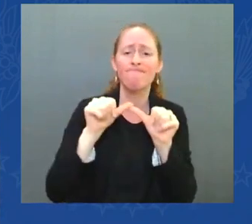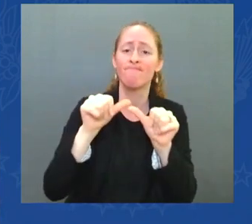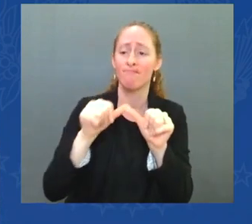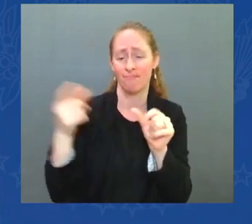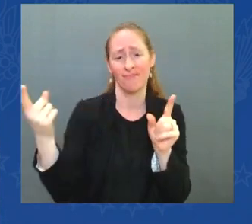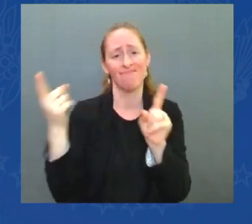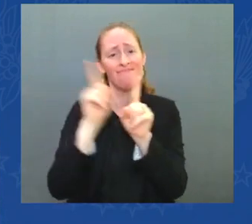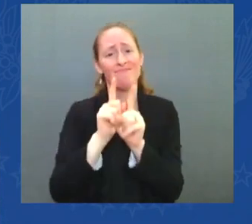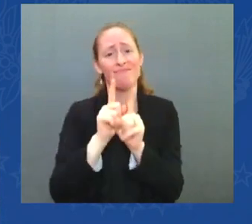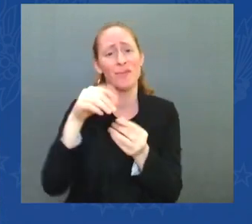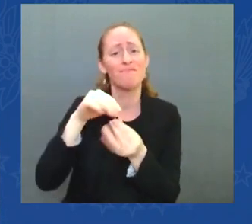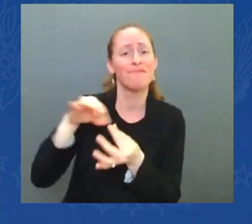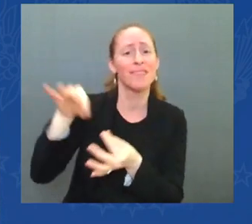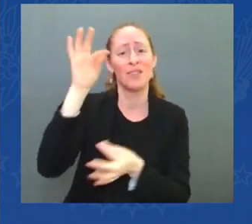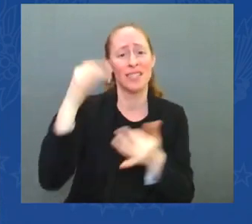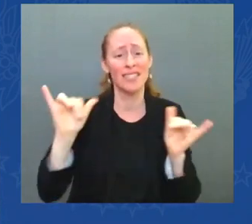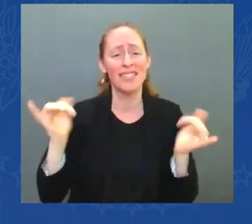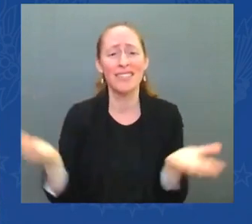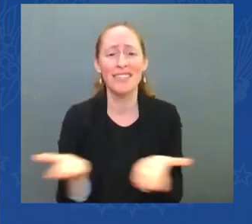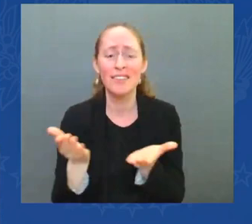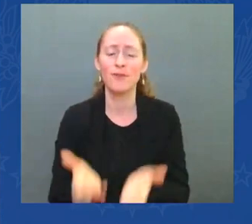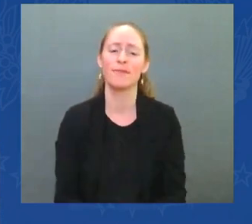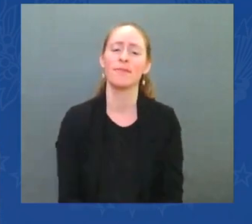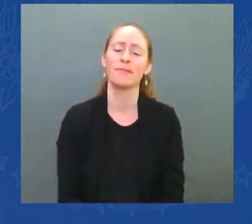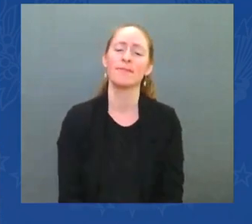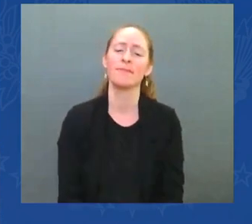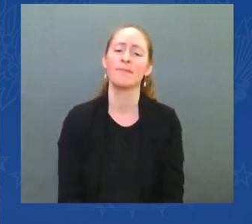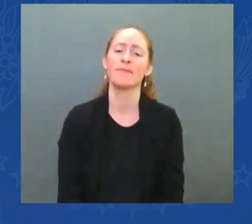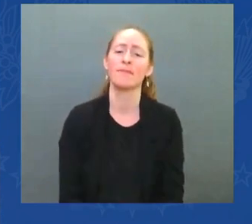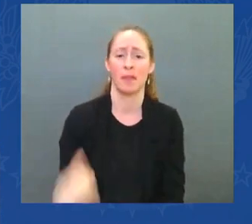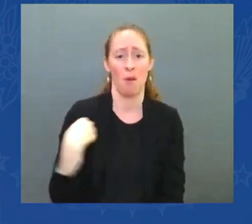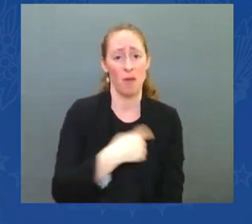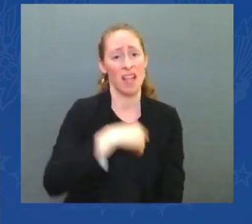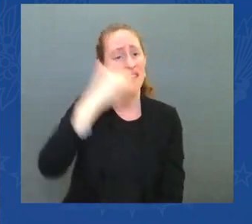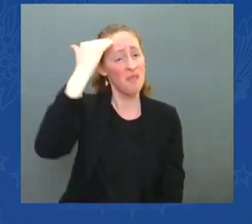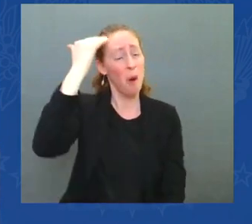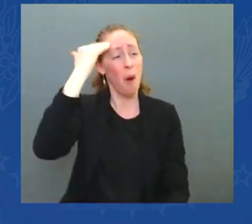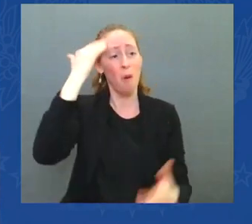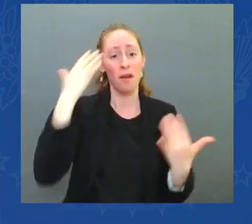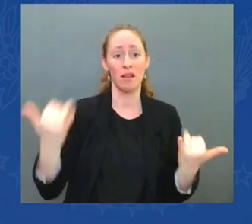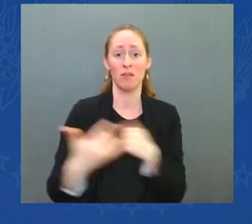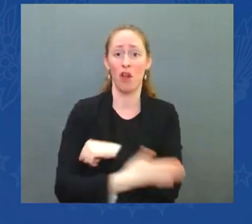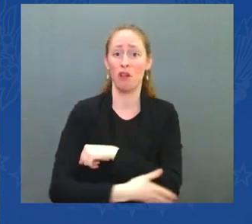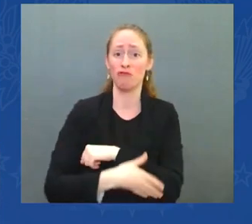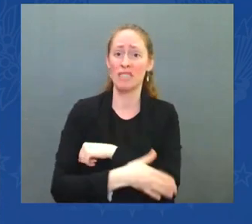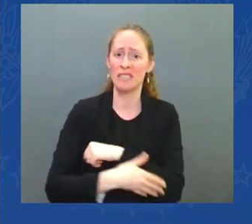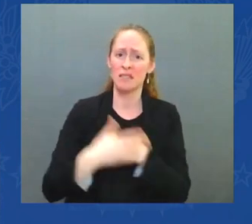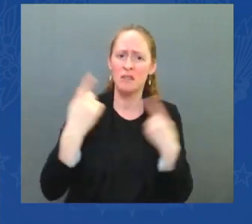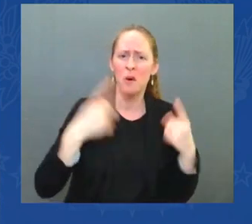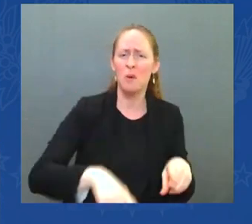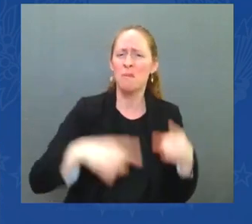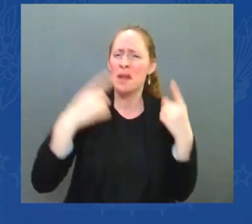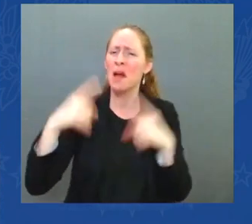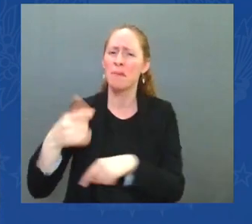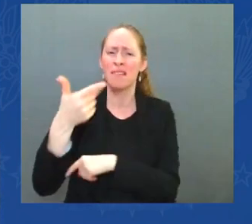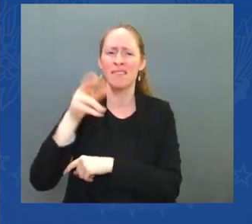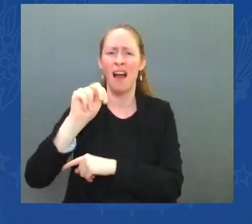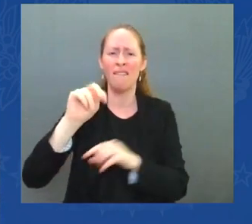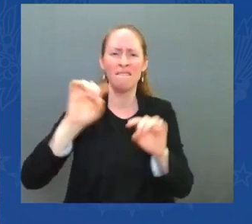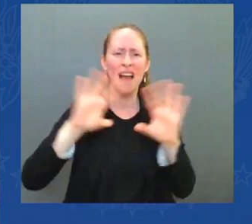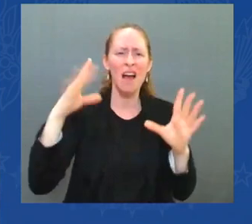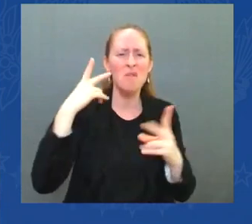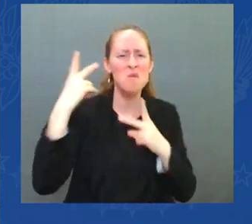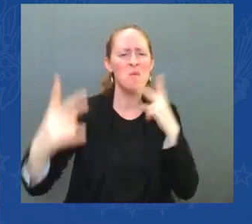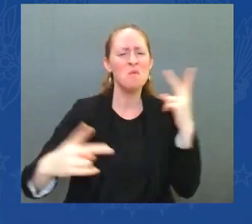to be plagued by an epidemic of gun violence. The President has worked for decades